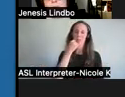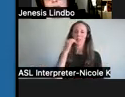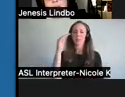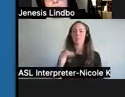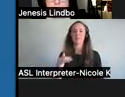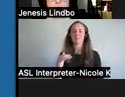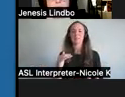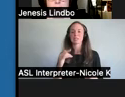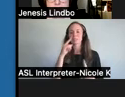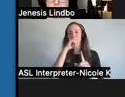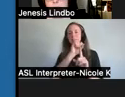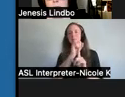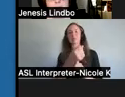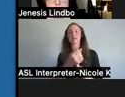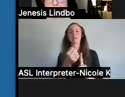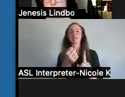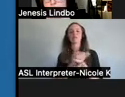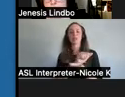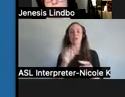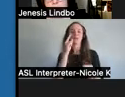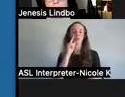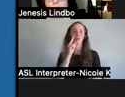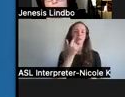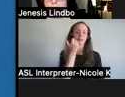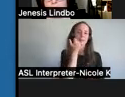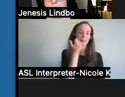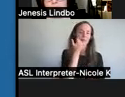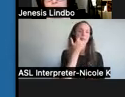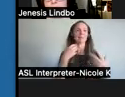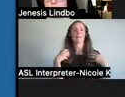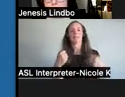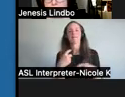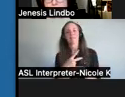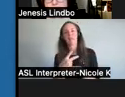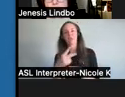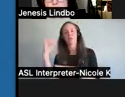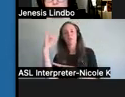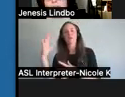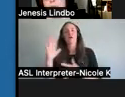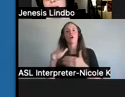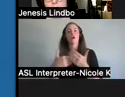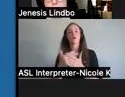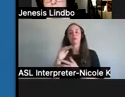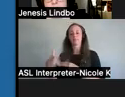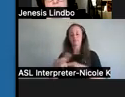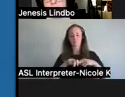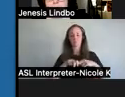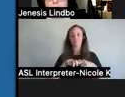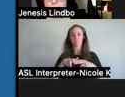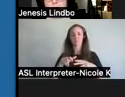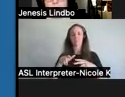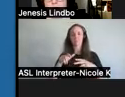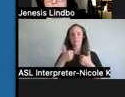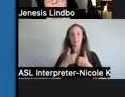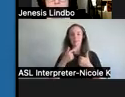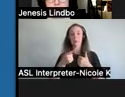trainings for healthcare, for dental, for aviation, all of those fun simulator games where you're flipping houses and